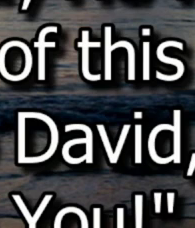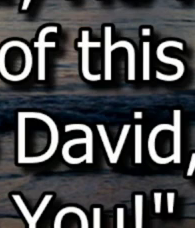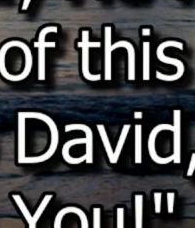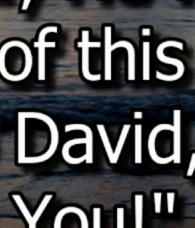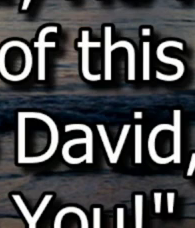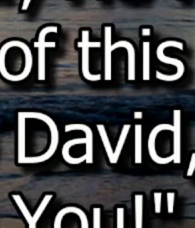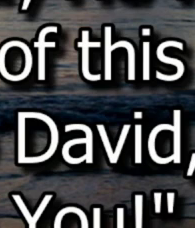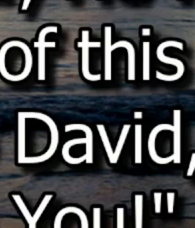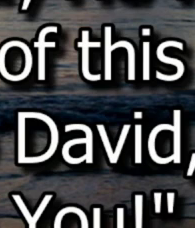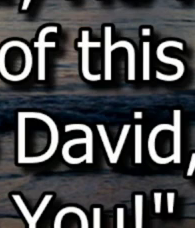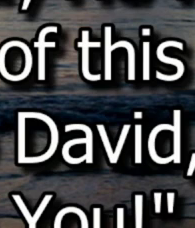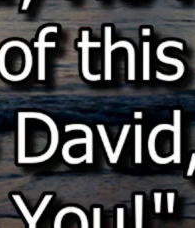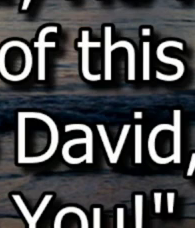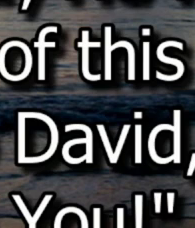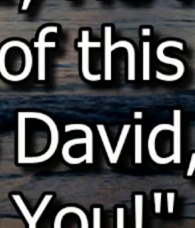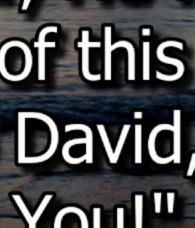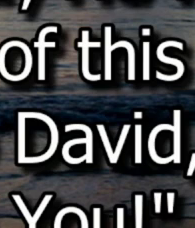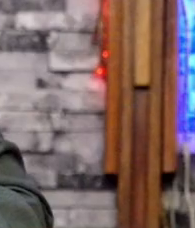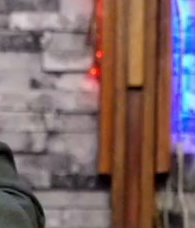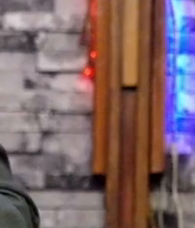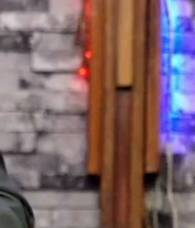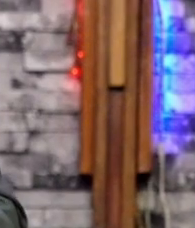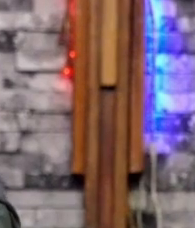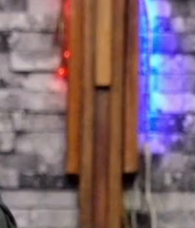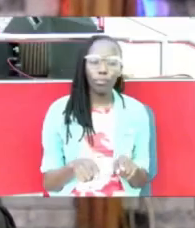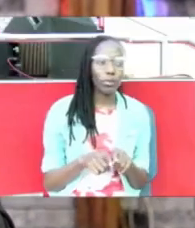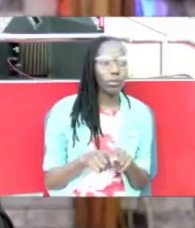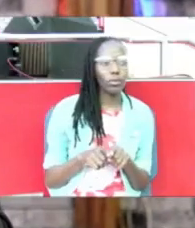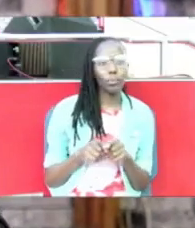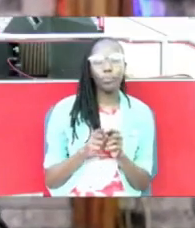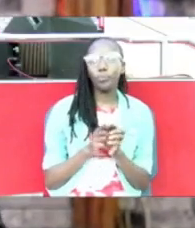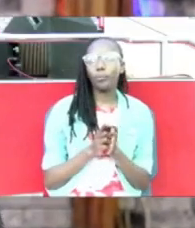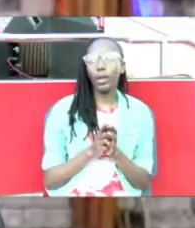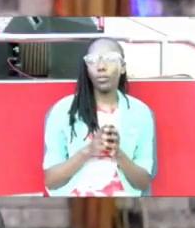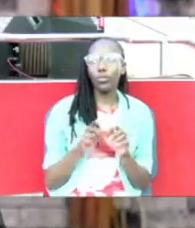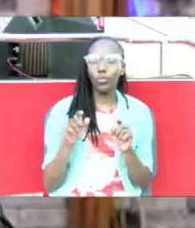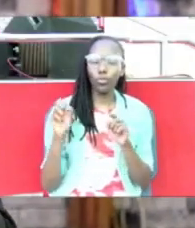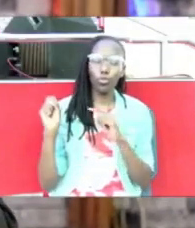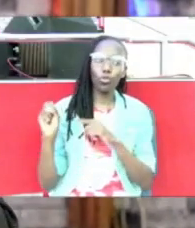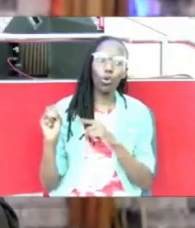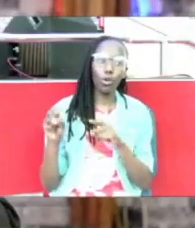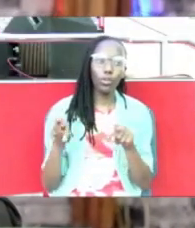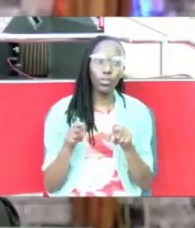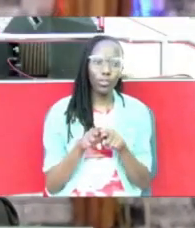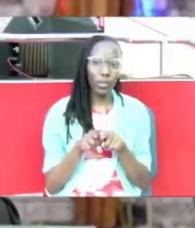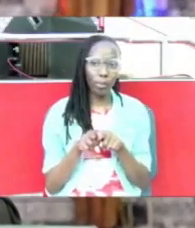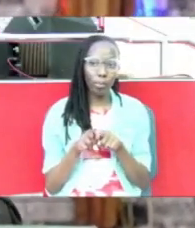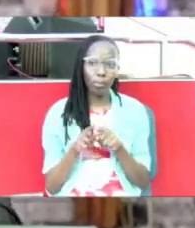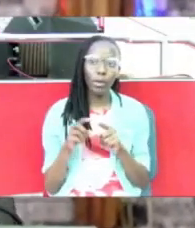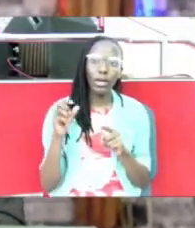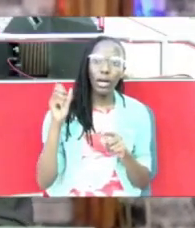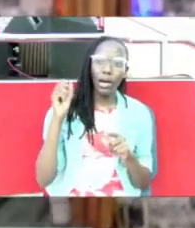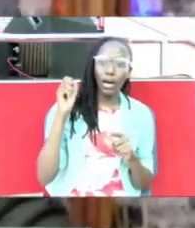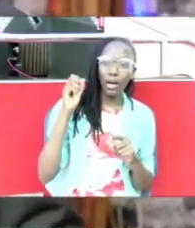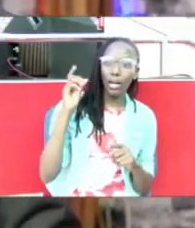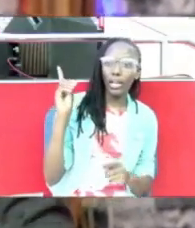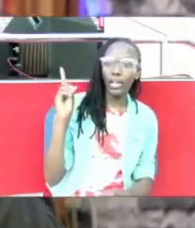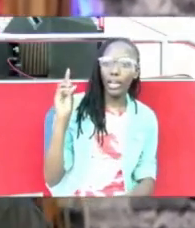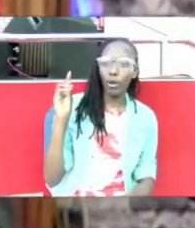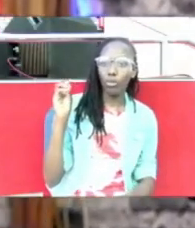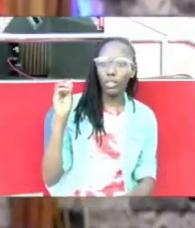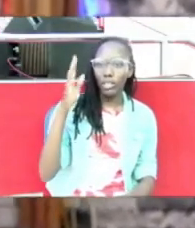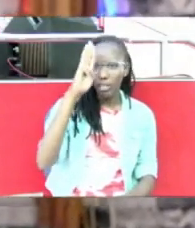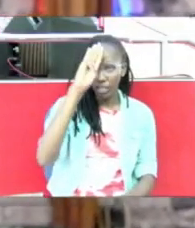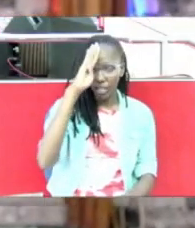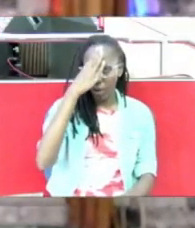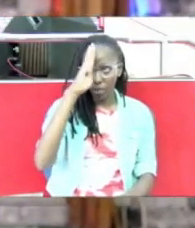uwezo wake. Saul, he also doubted his capacity. Na pia Saulo akaweza kutilia shaka. And later even